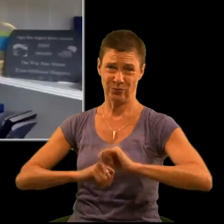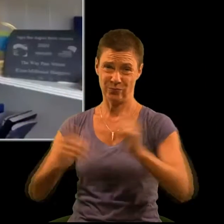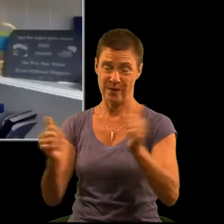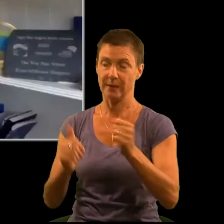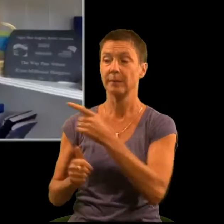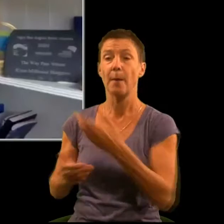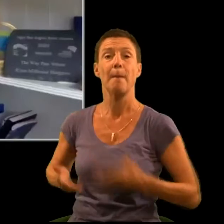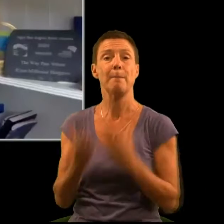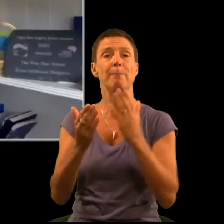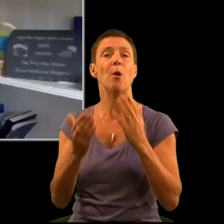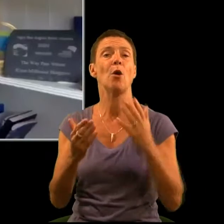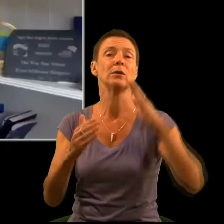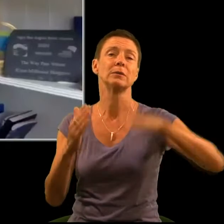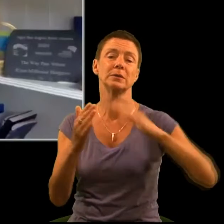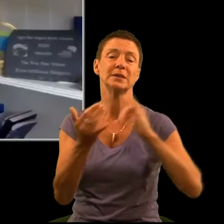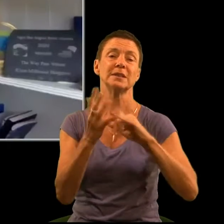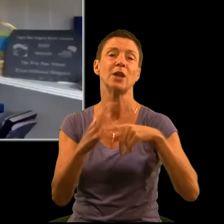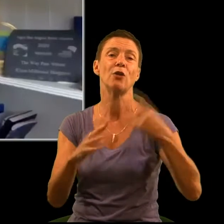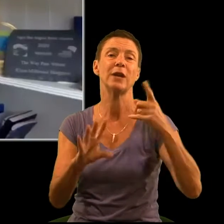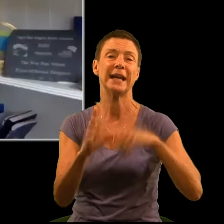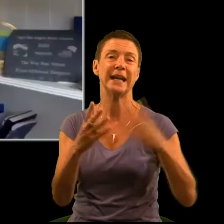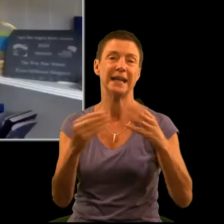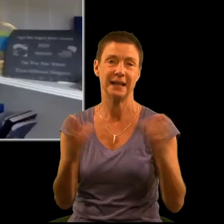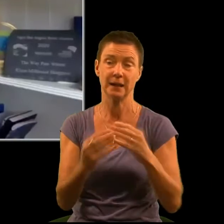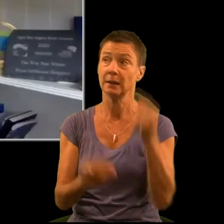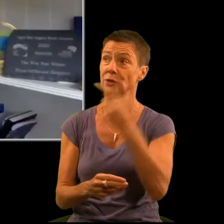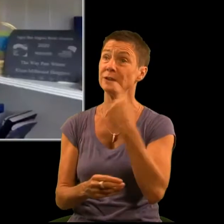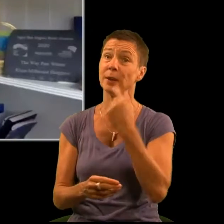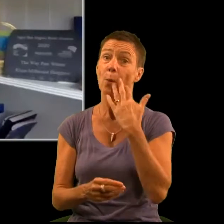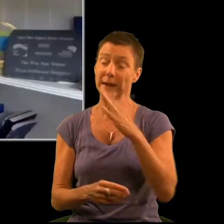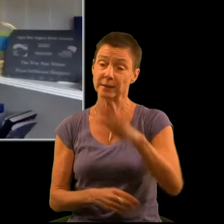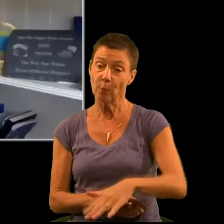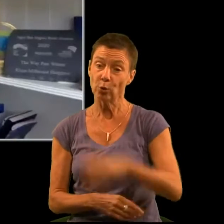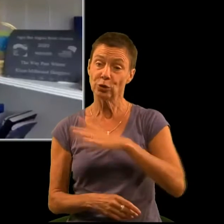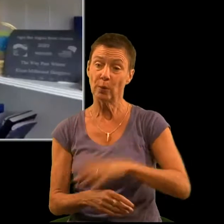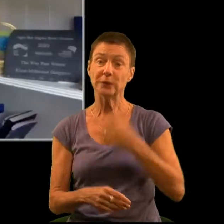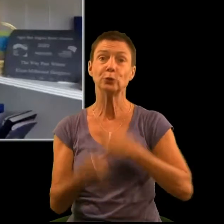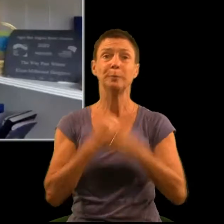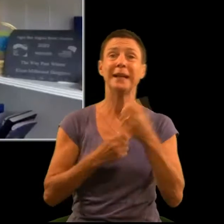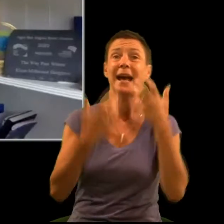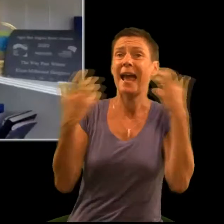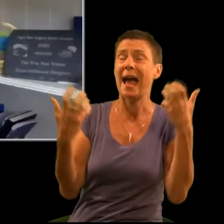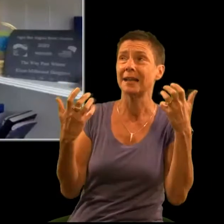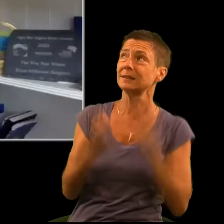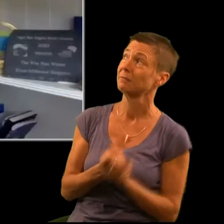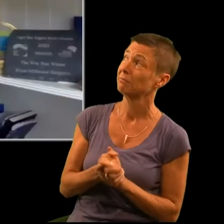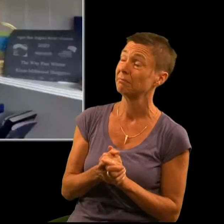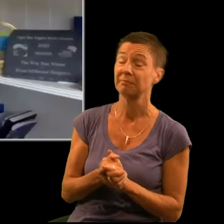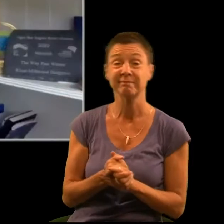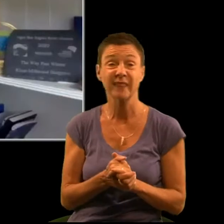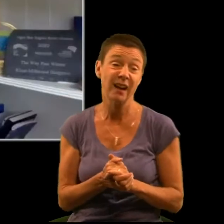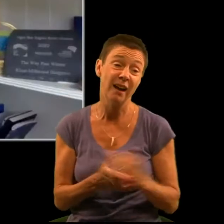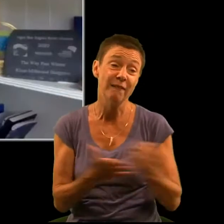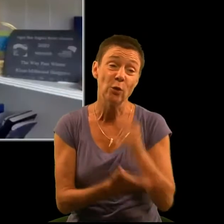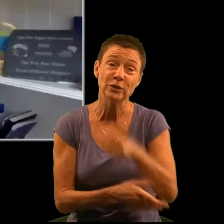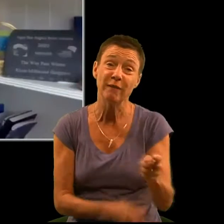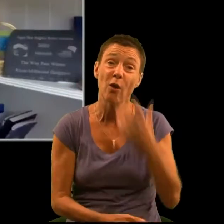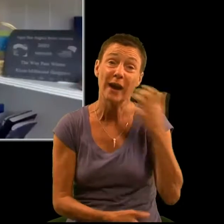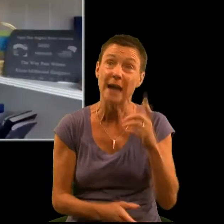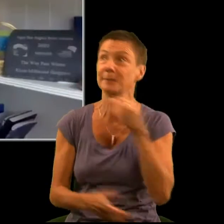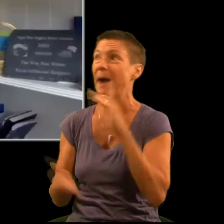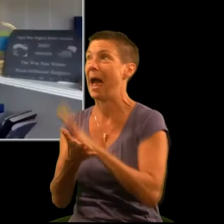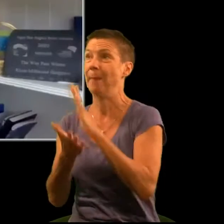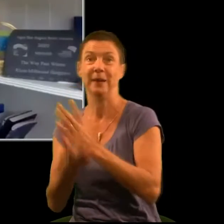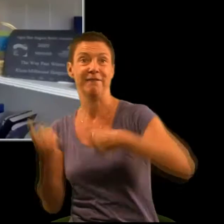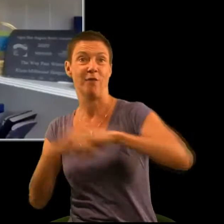was born in Surrey, and she says that when she was little, her ambition was to be a cat. But sadly for the world of cats, but happily